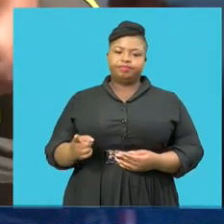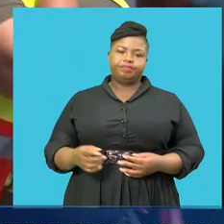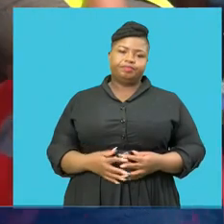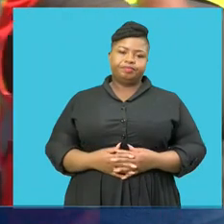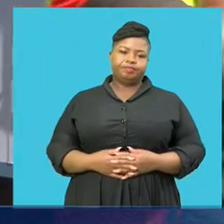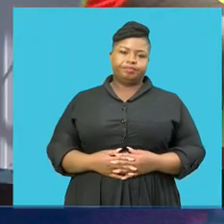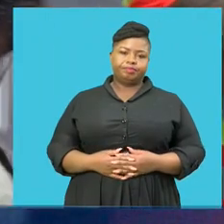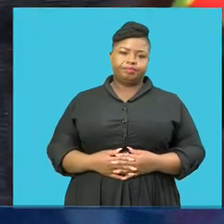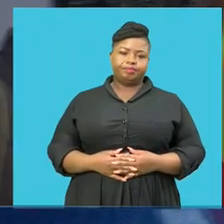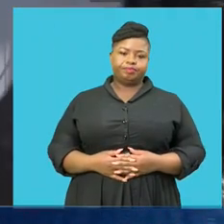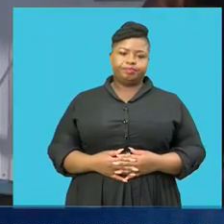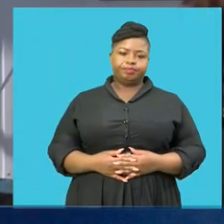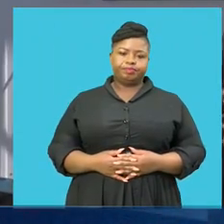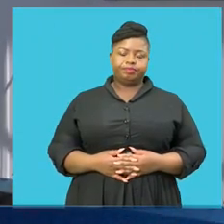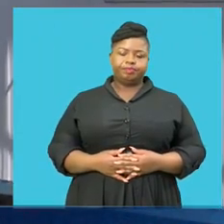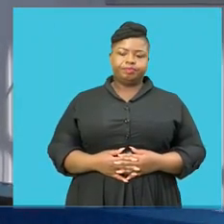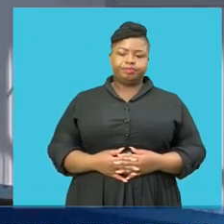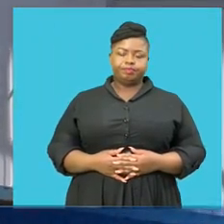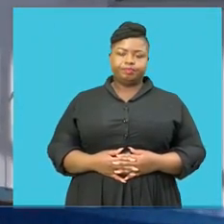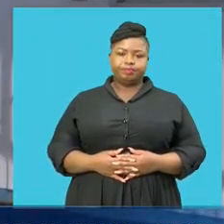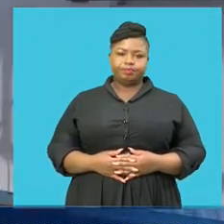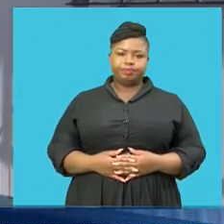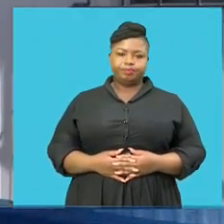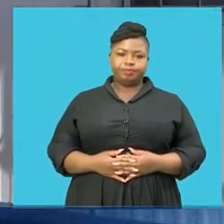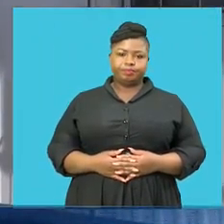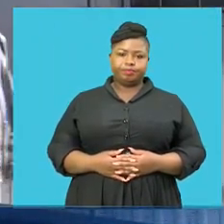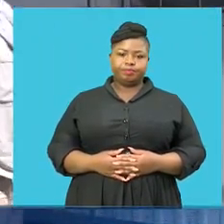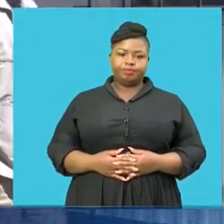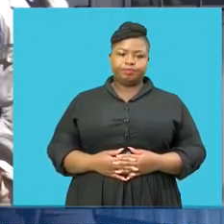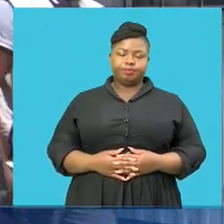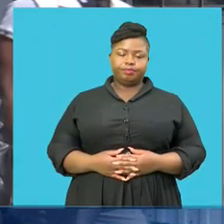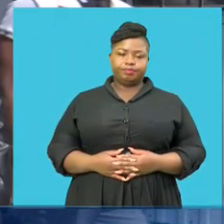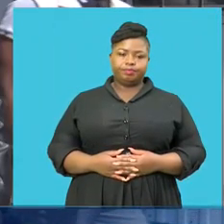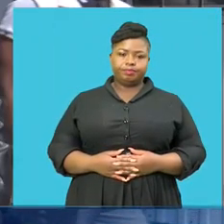Ezindabeni zeSoweto TV, nginokulunga Mthembu ngise George Gorge.